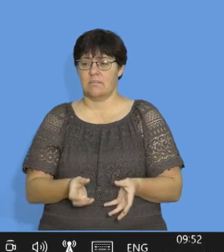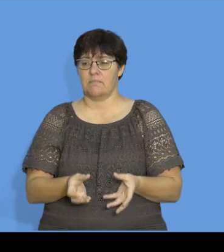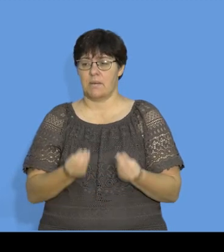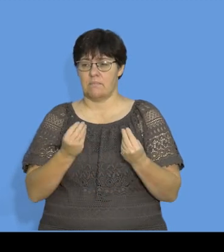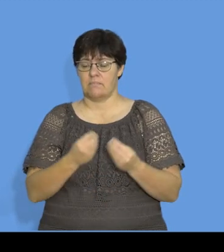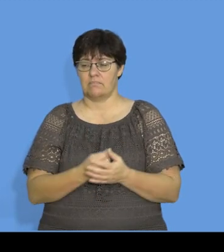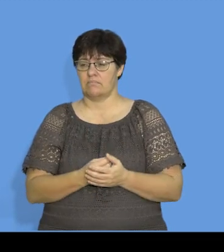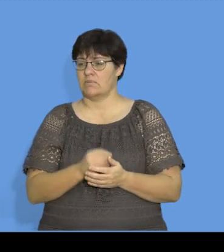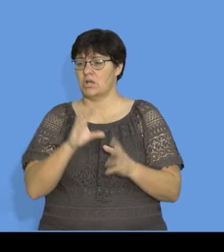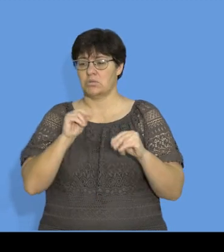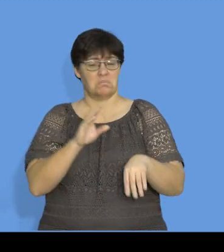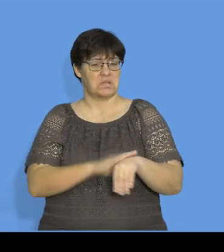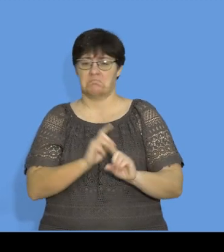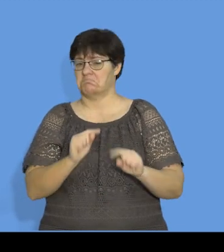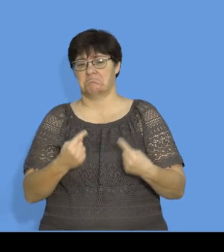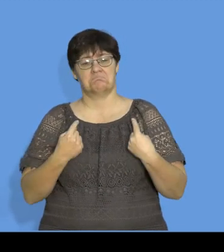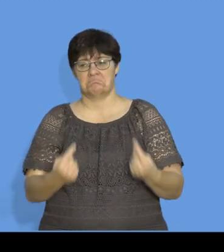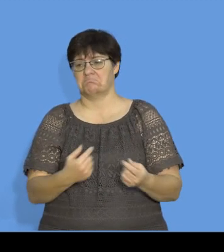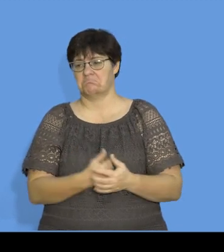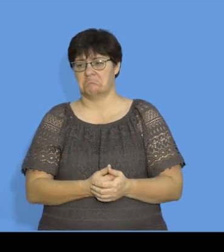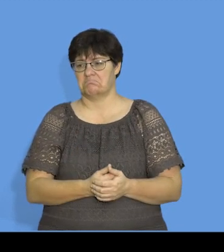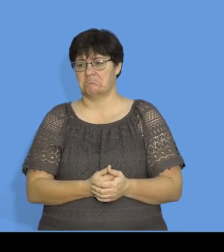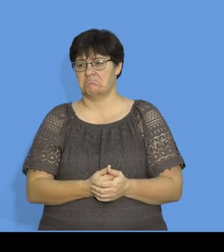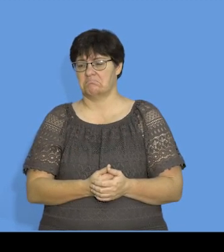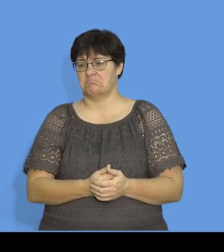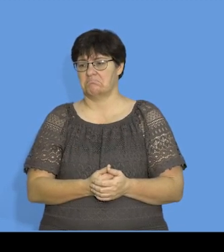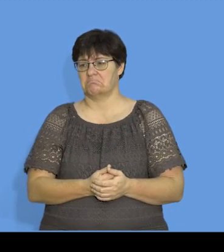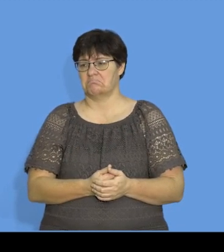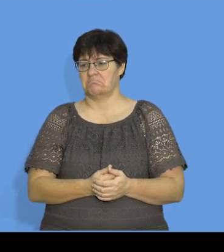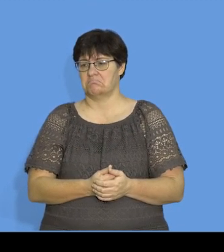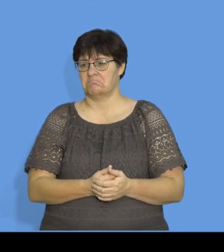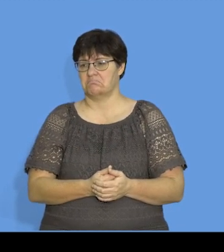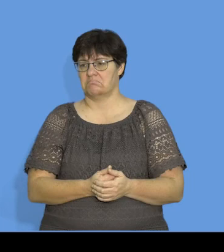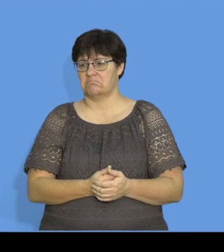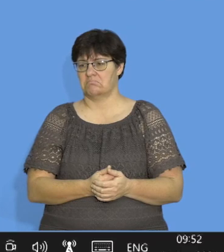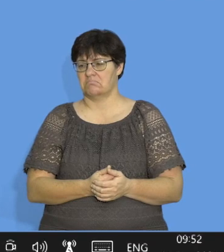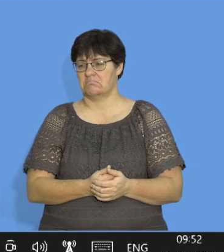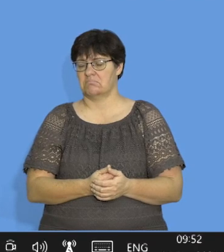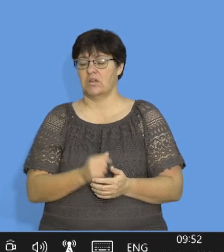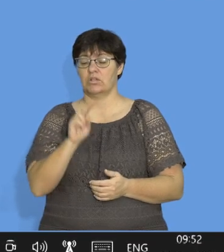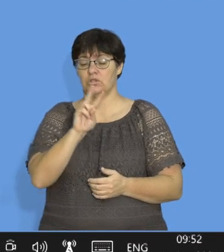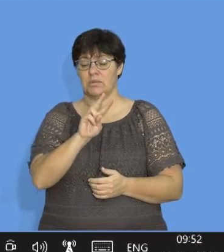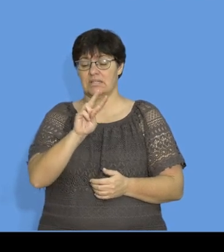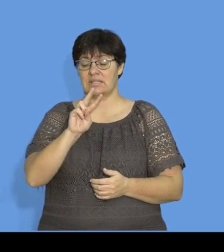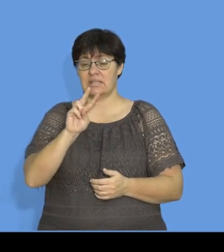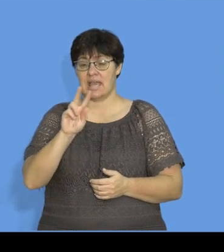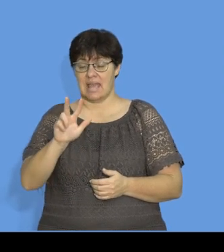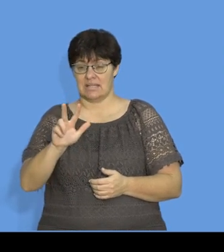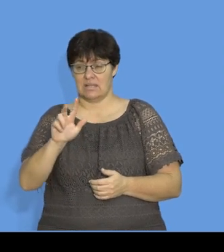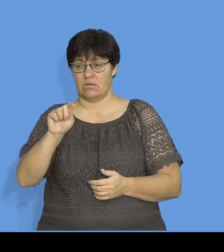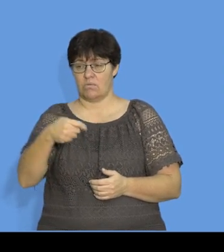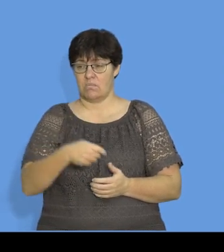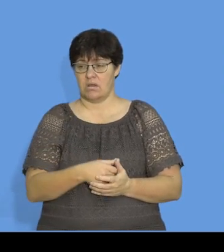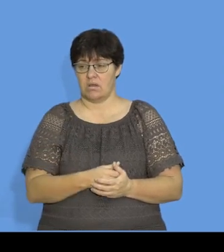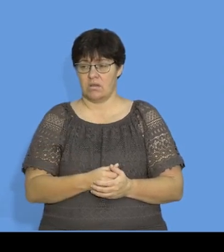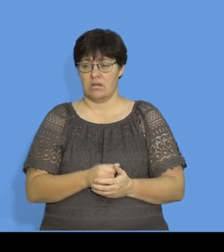And I get, he's not going to stop in time. Because what do we get? We get